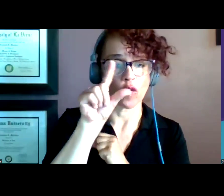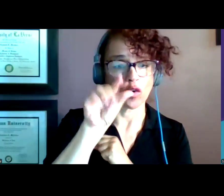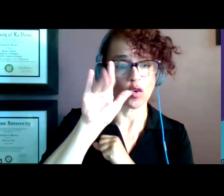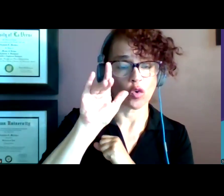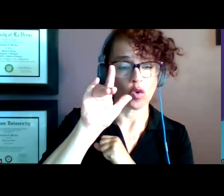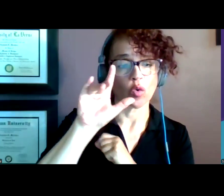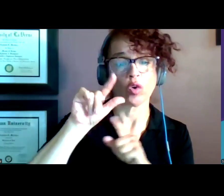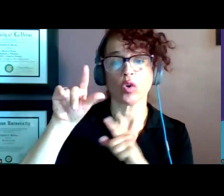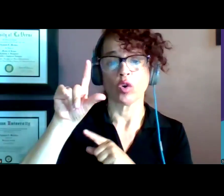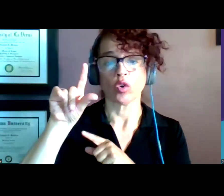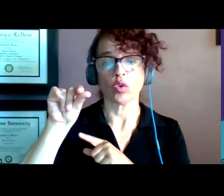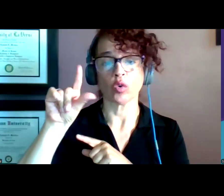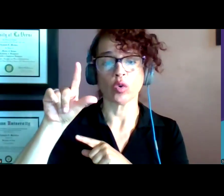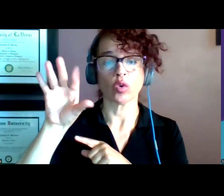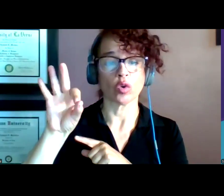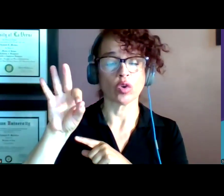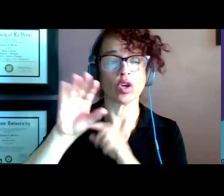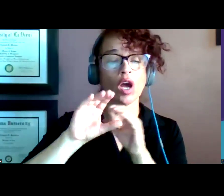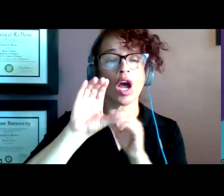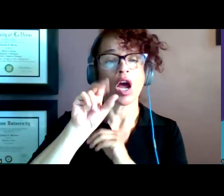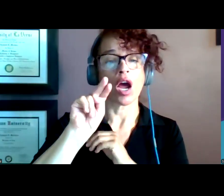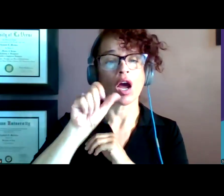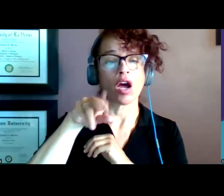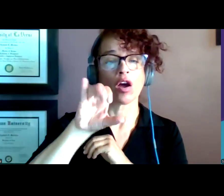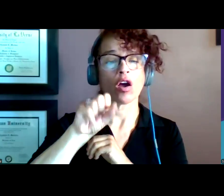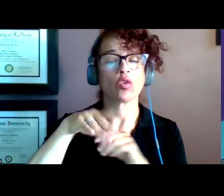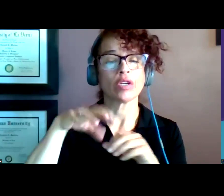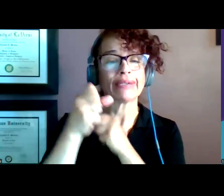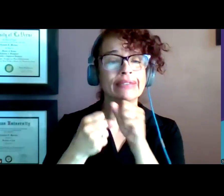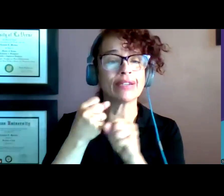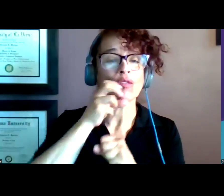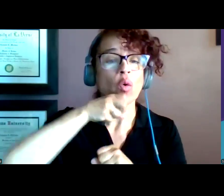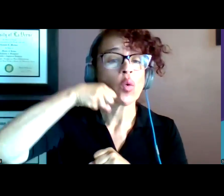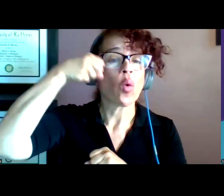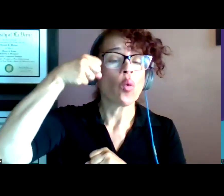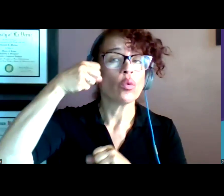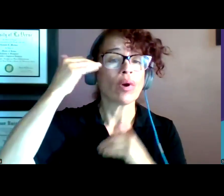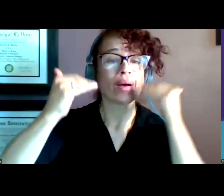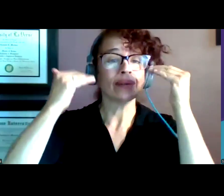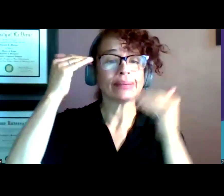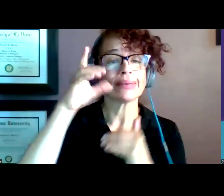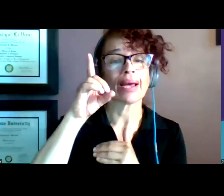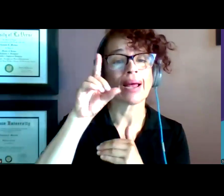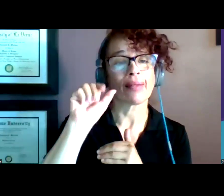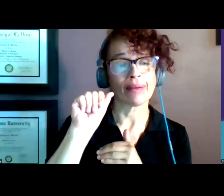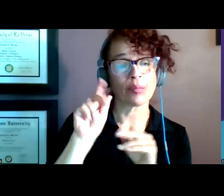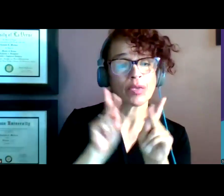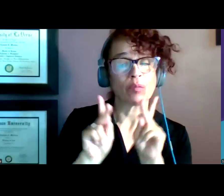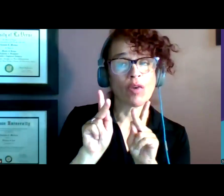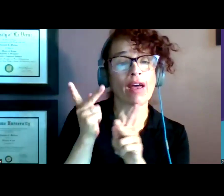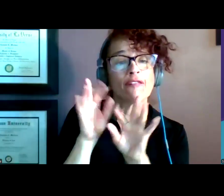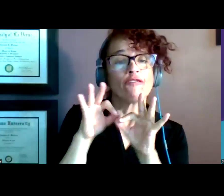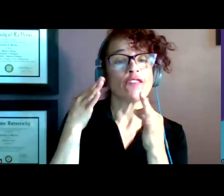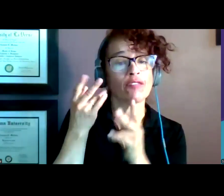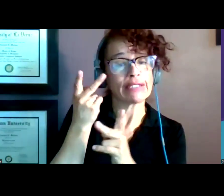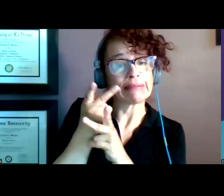through 2029 consequential years for older adults, people with disabilities, and family caregivers. And then